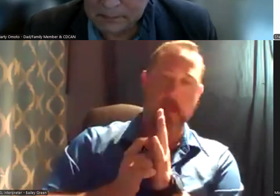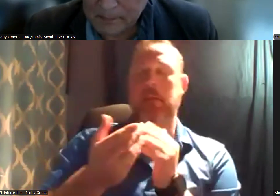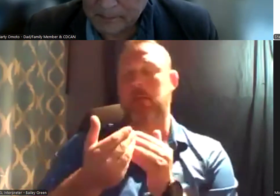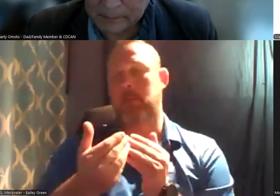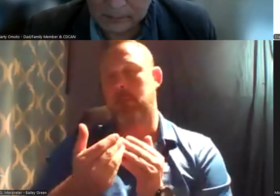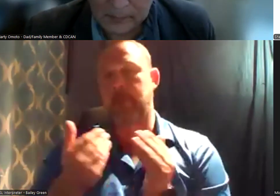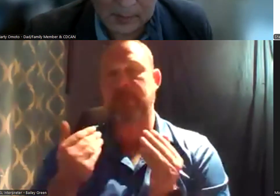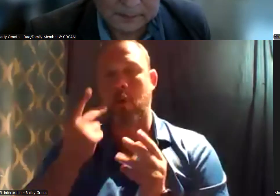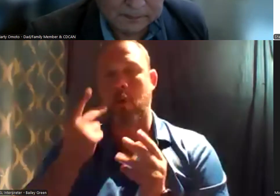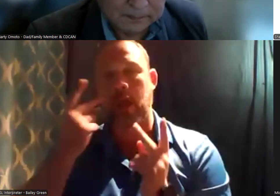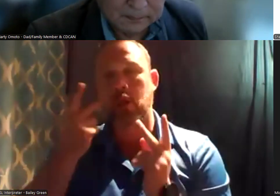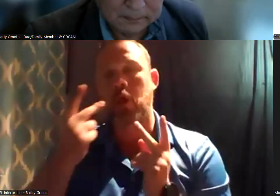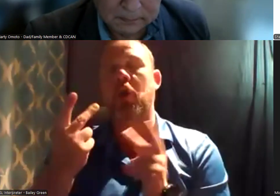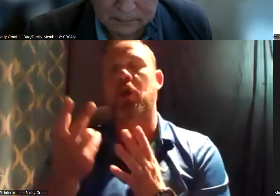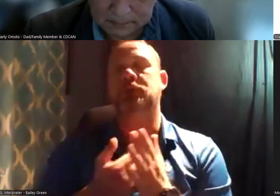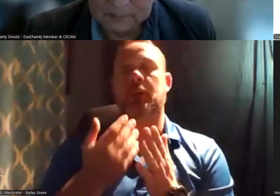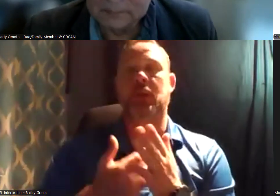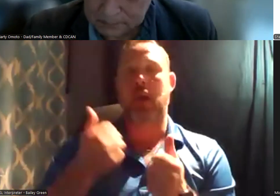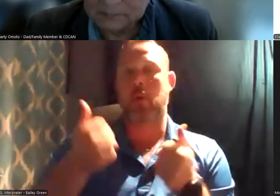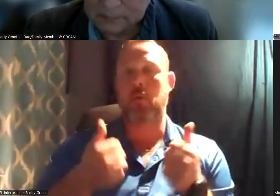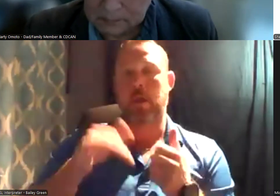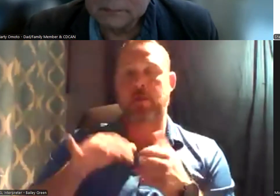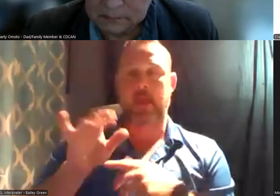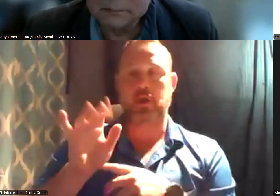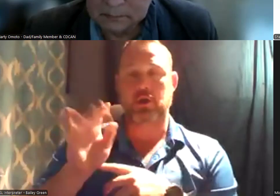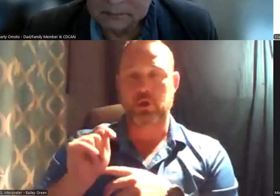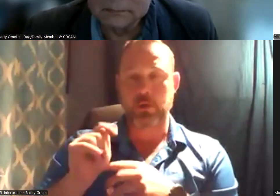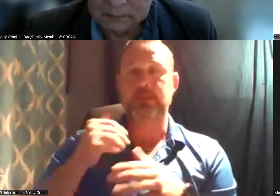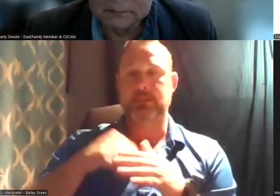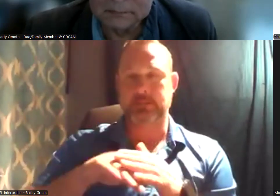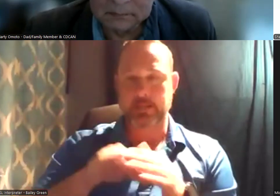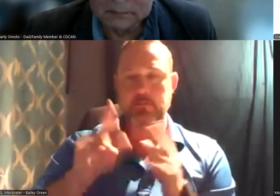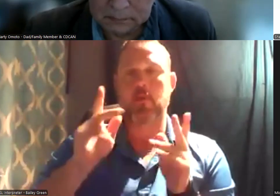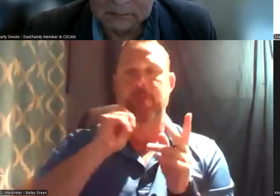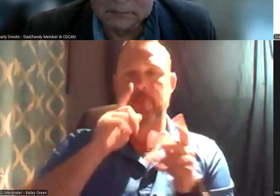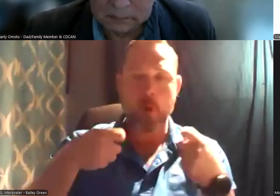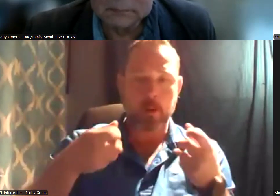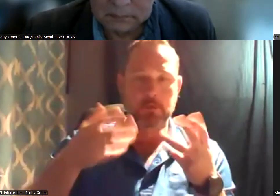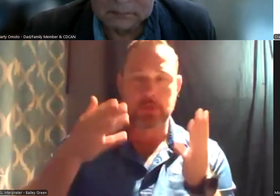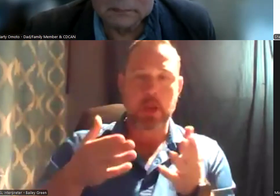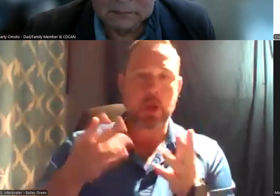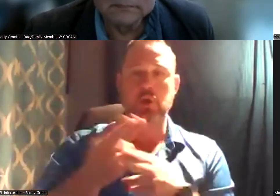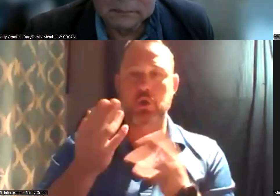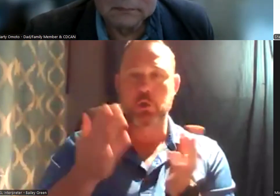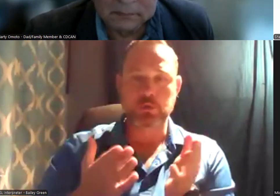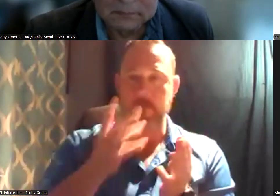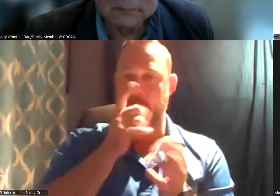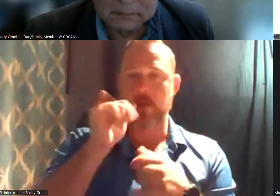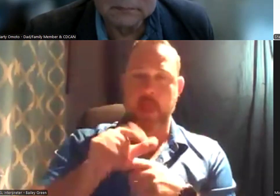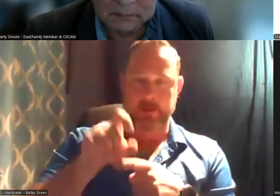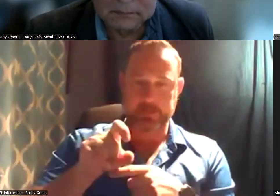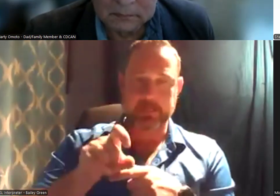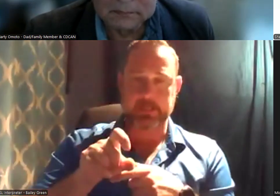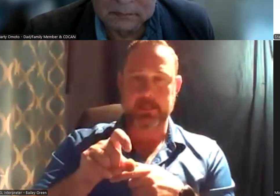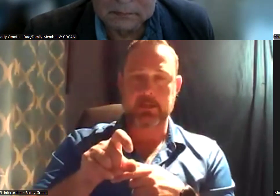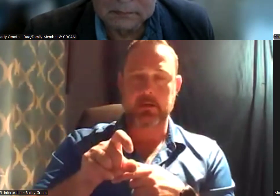look sometimes at whether the unit is actually accessible for a wheelchair user for that need. And so